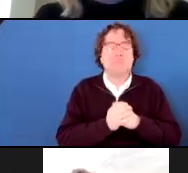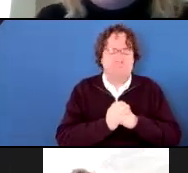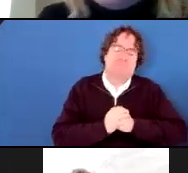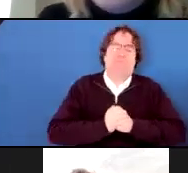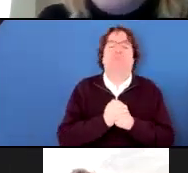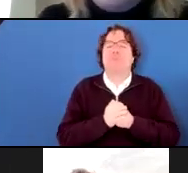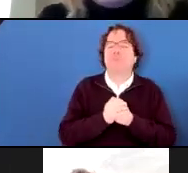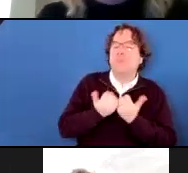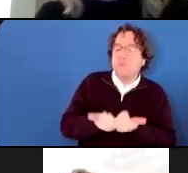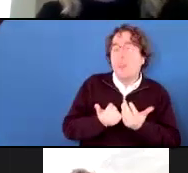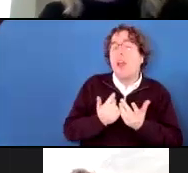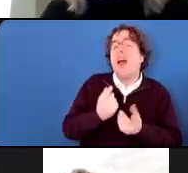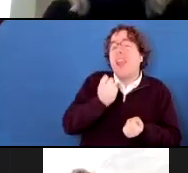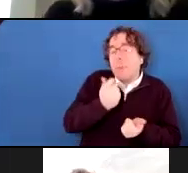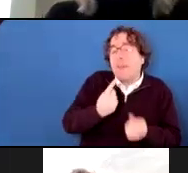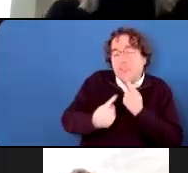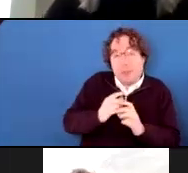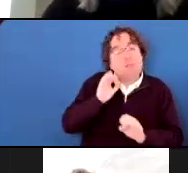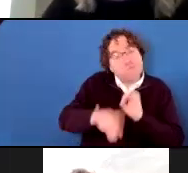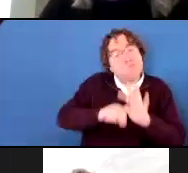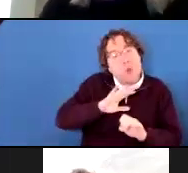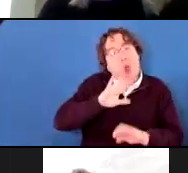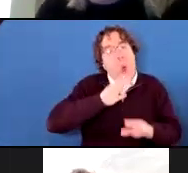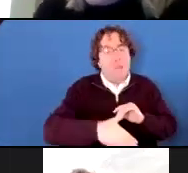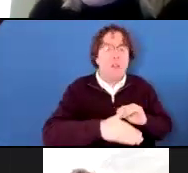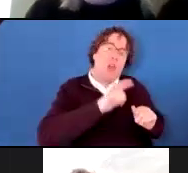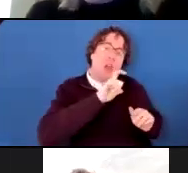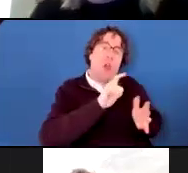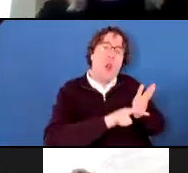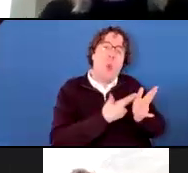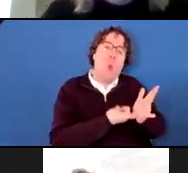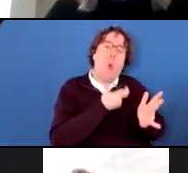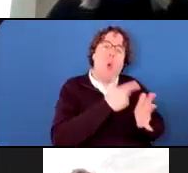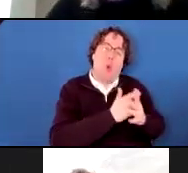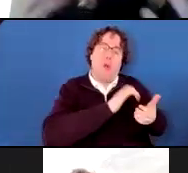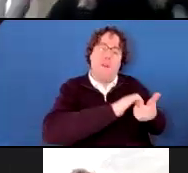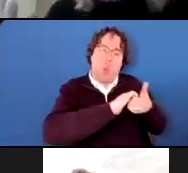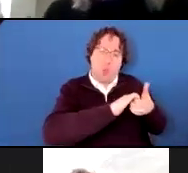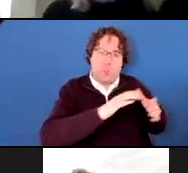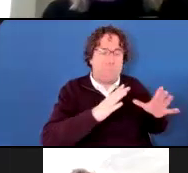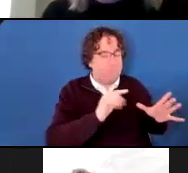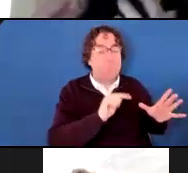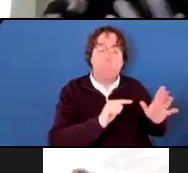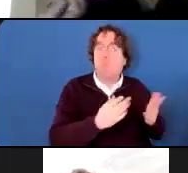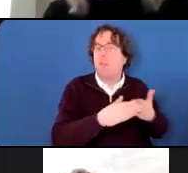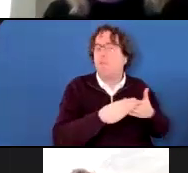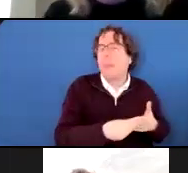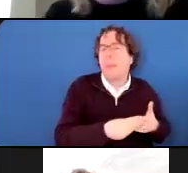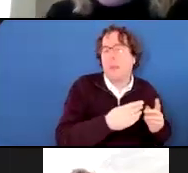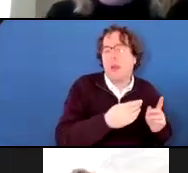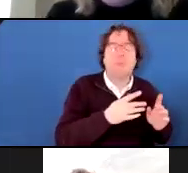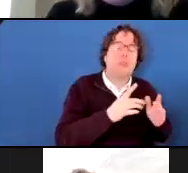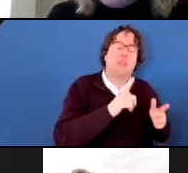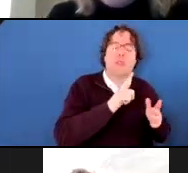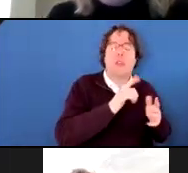So a little bit of information first about the Clore Fellowship. What is the fellowship? At Clore Leadership, it's our most